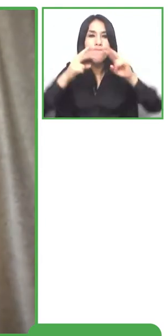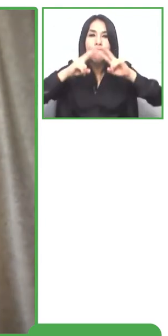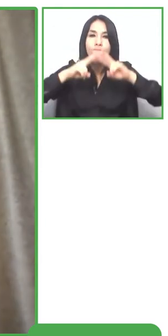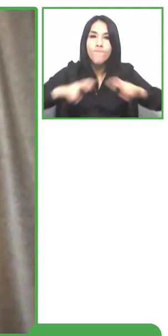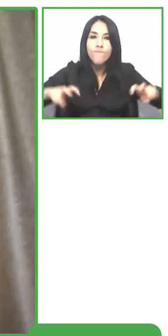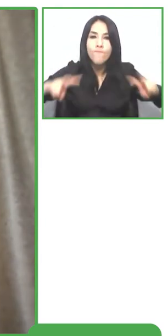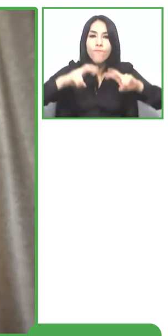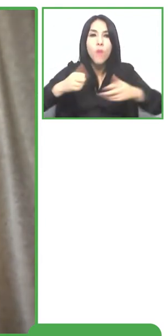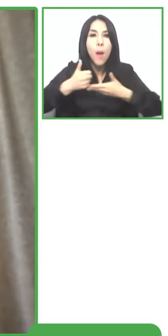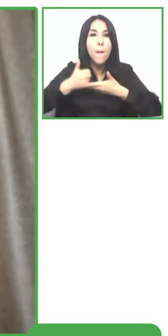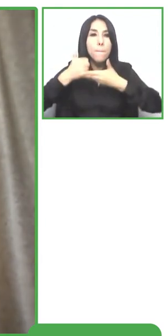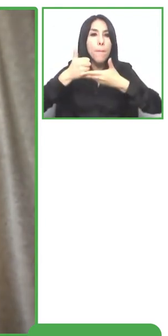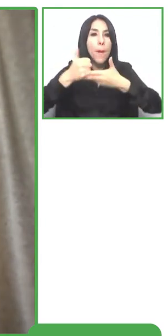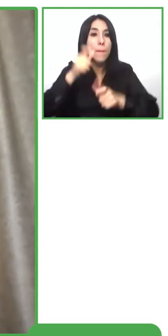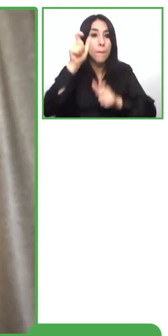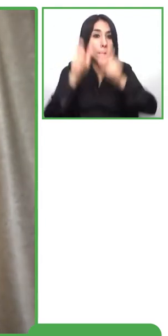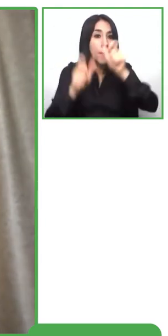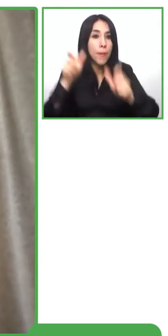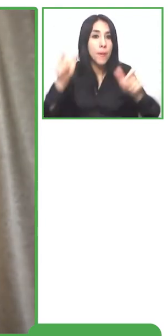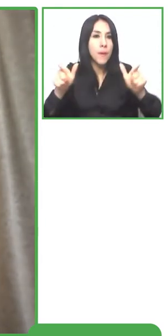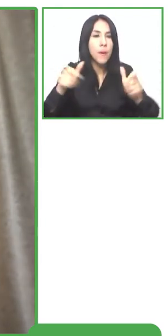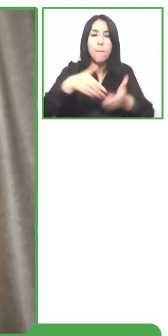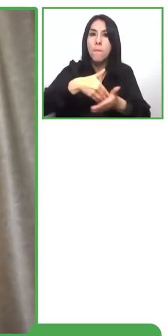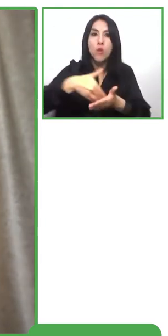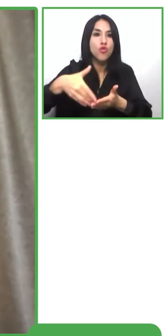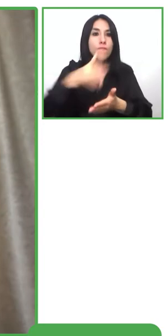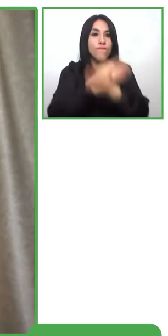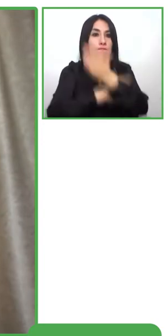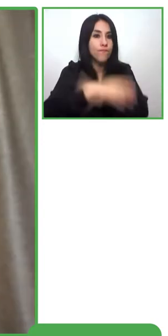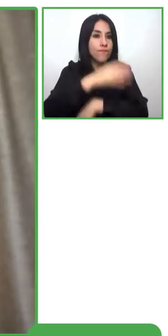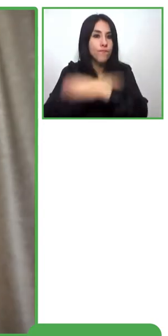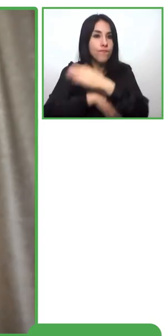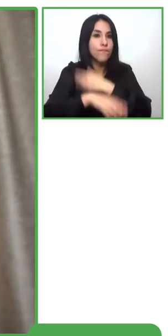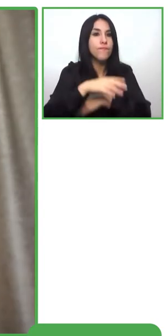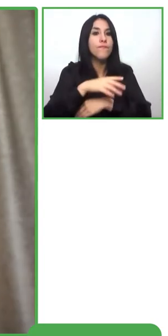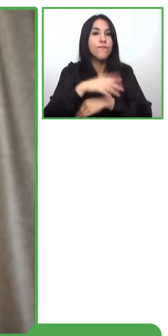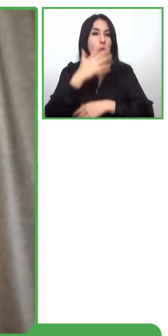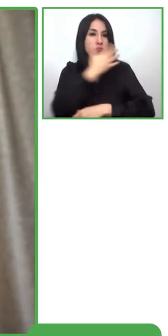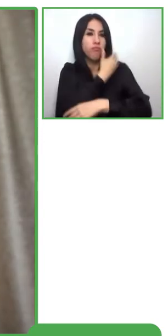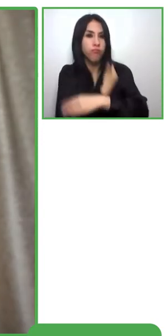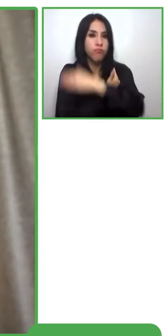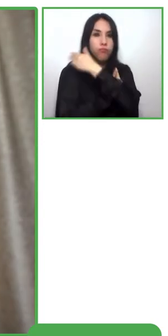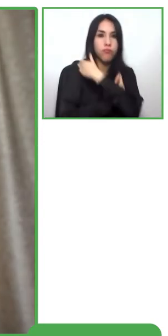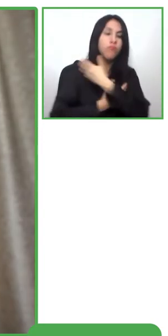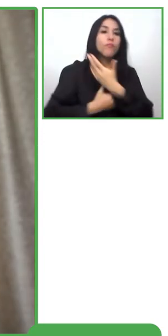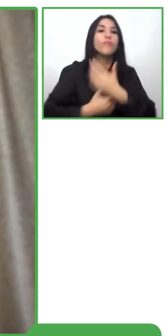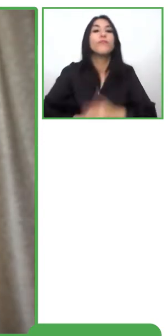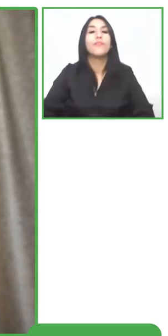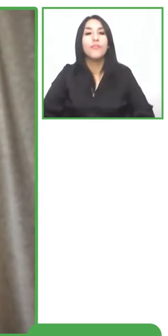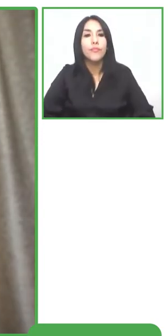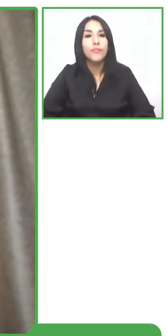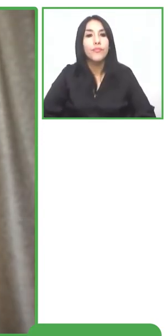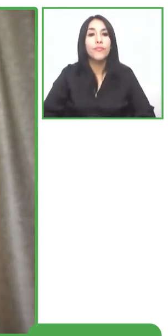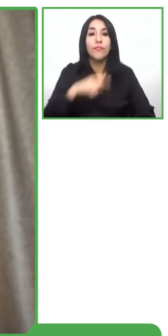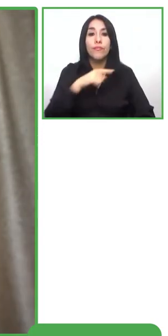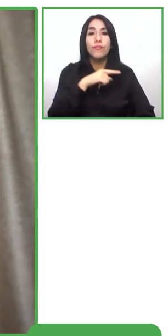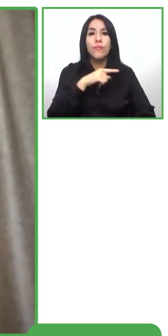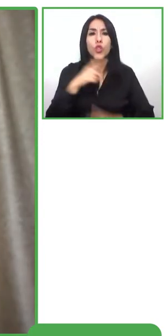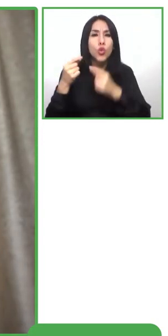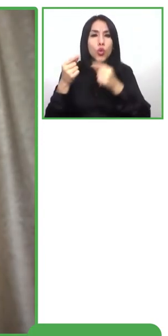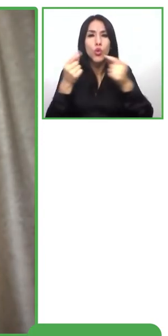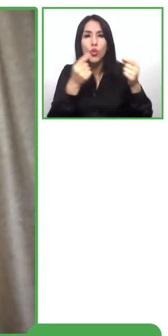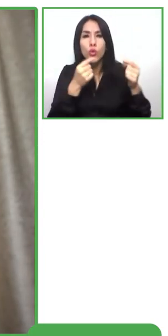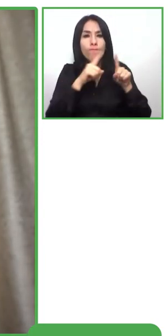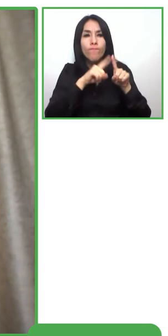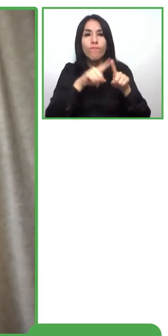who have lost valued parts of their body. He managed over 200